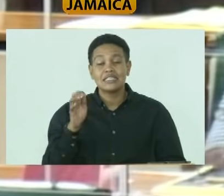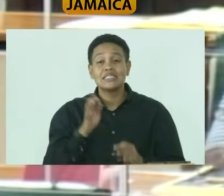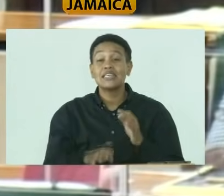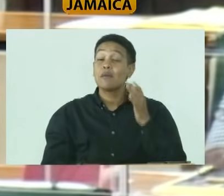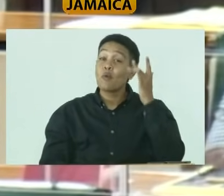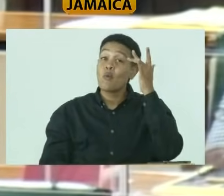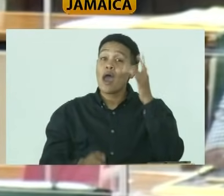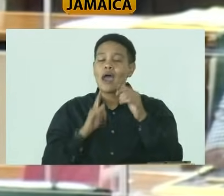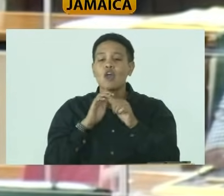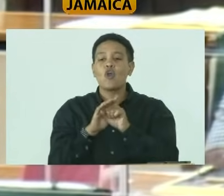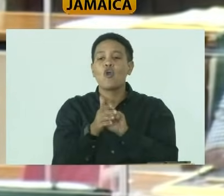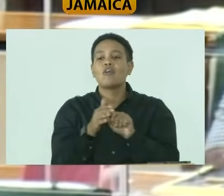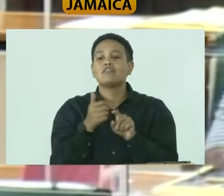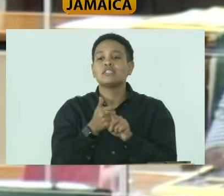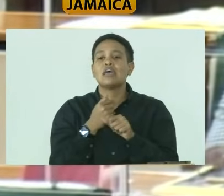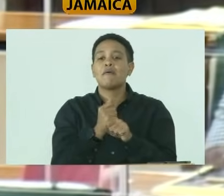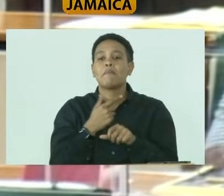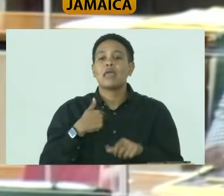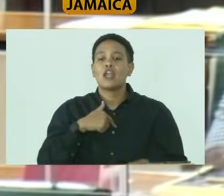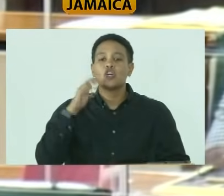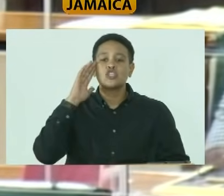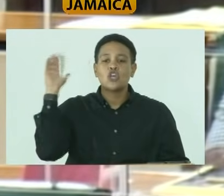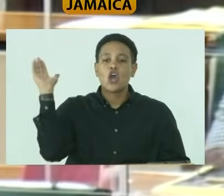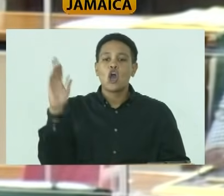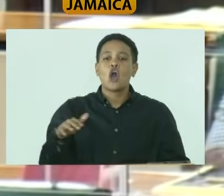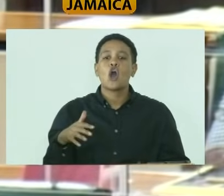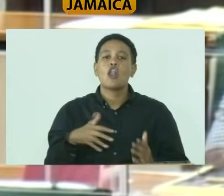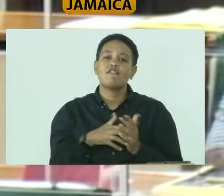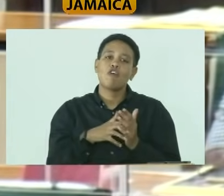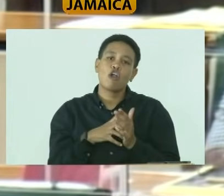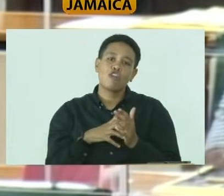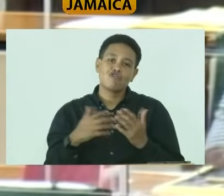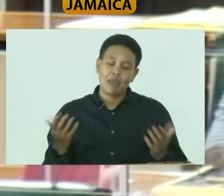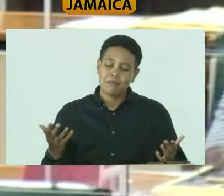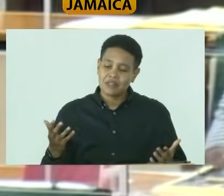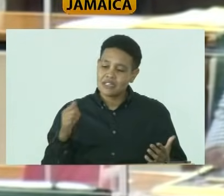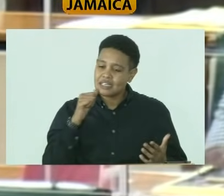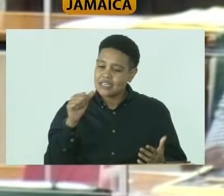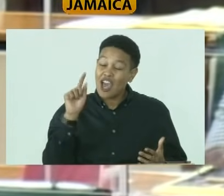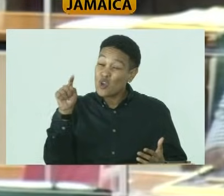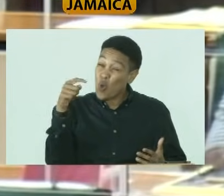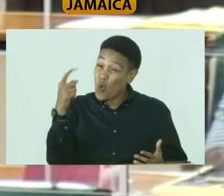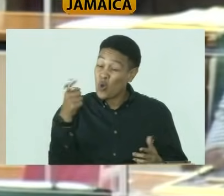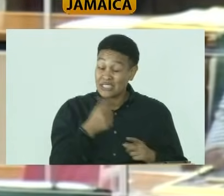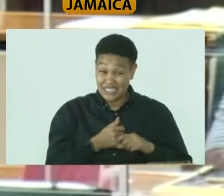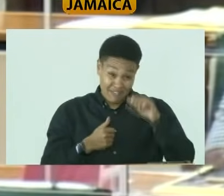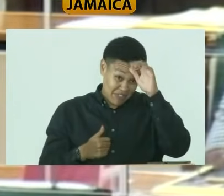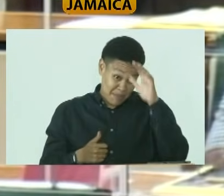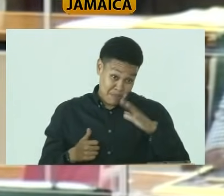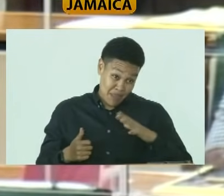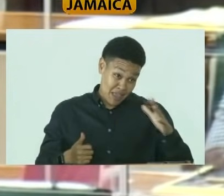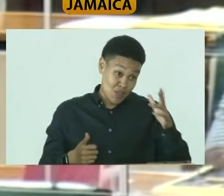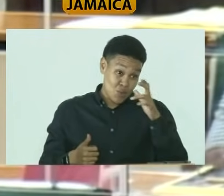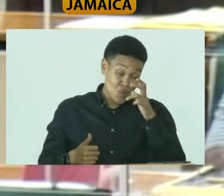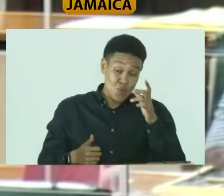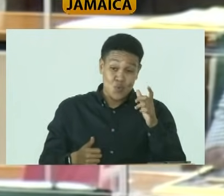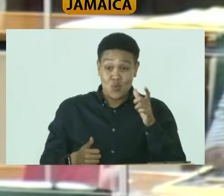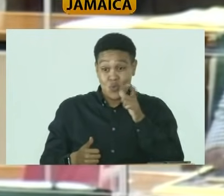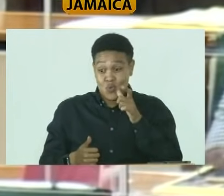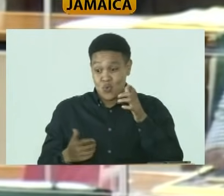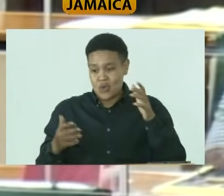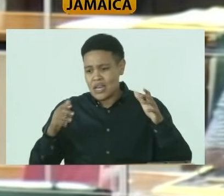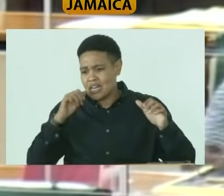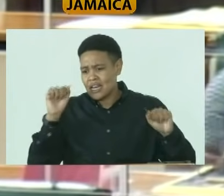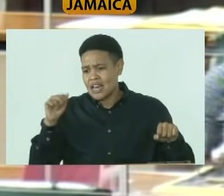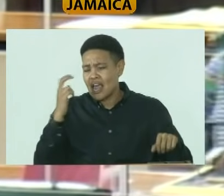because COVID has made us all vulnerable. Not only is the man with the stick unable, who